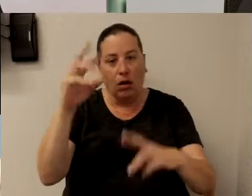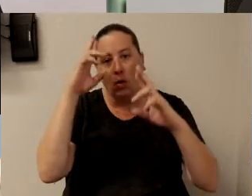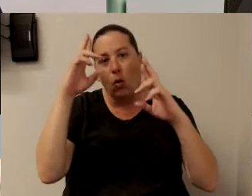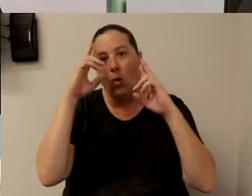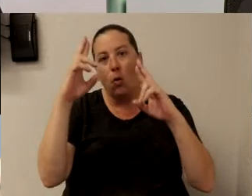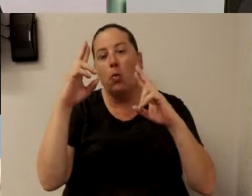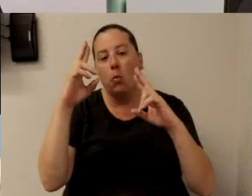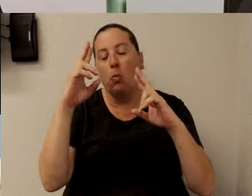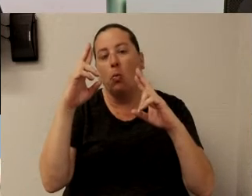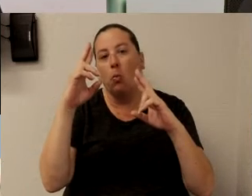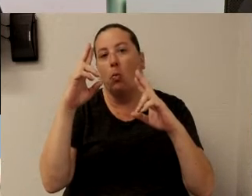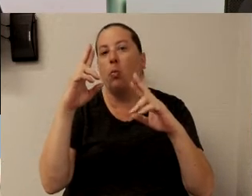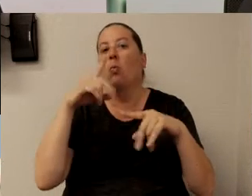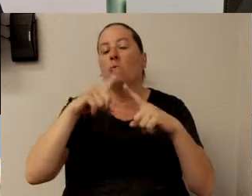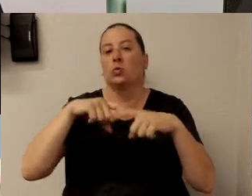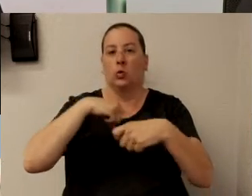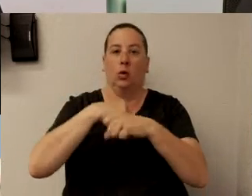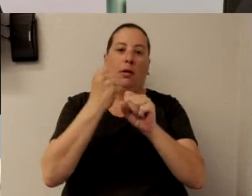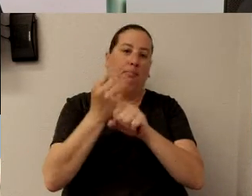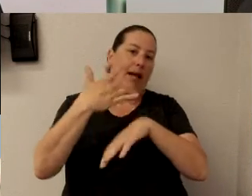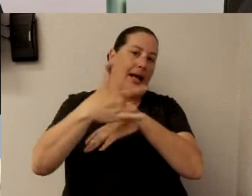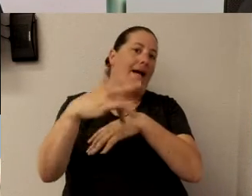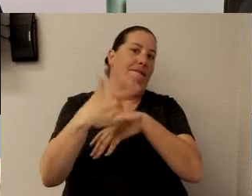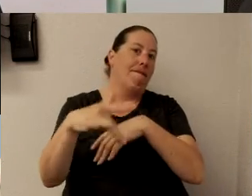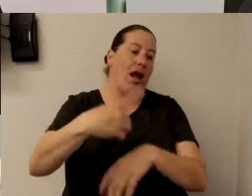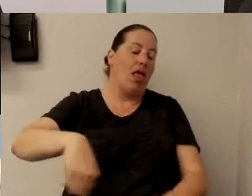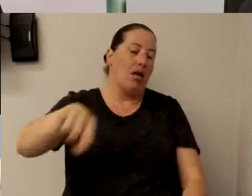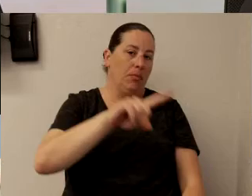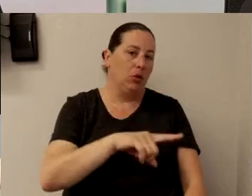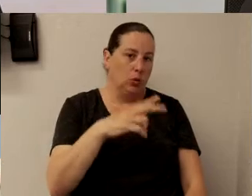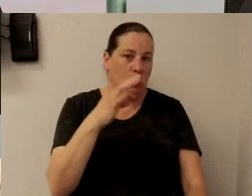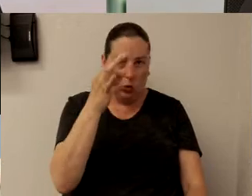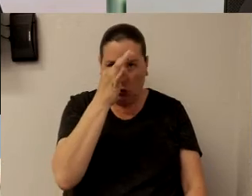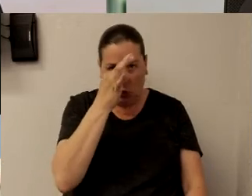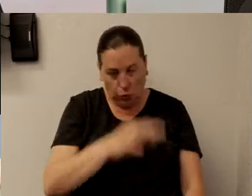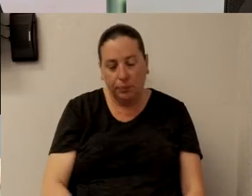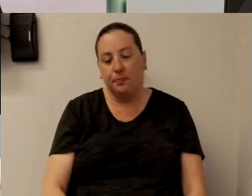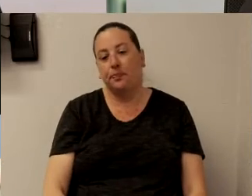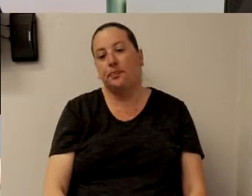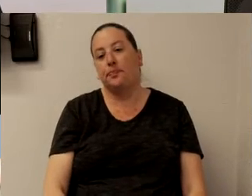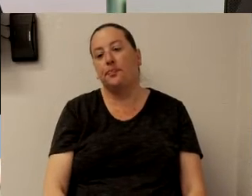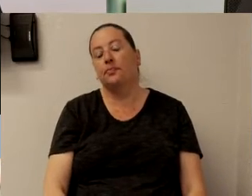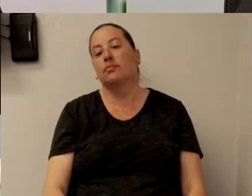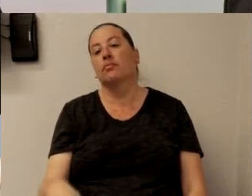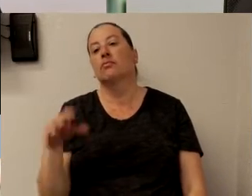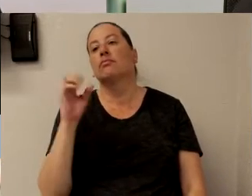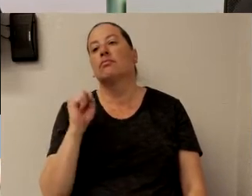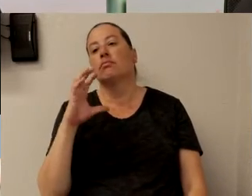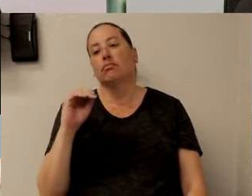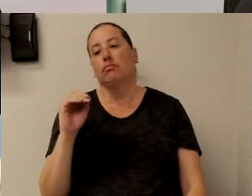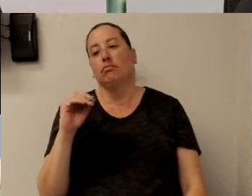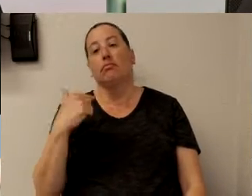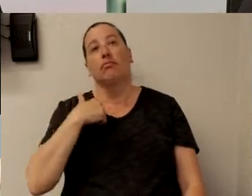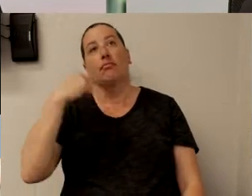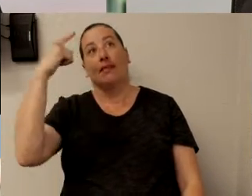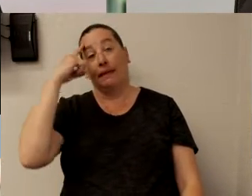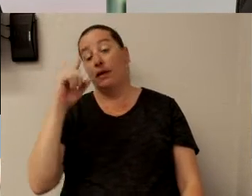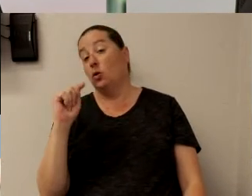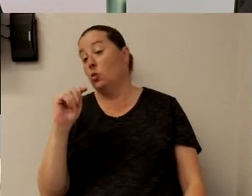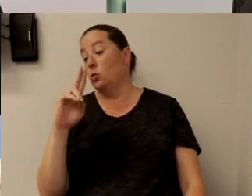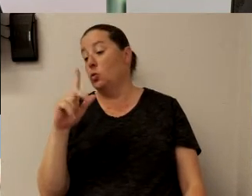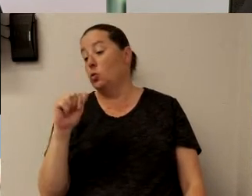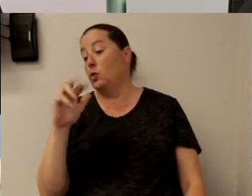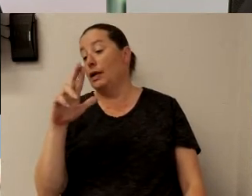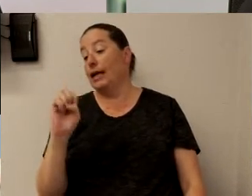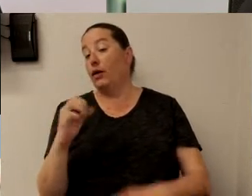to make it available relatively soon too. So, and I think Tulare County, frankly,